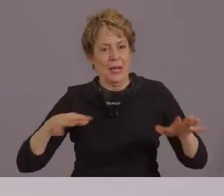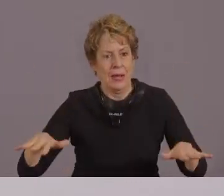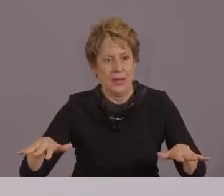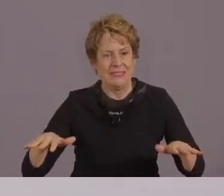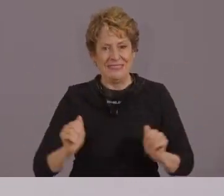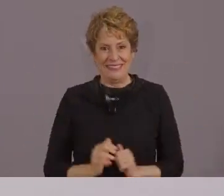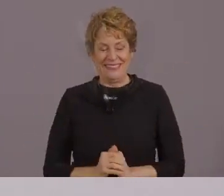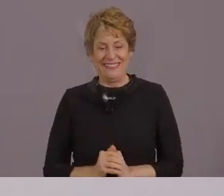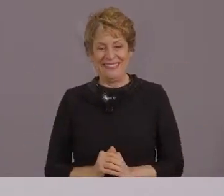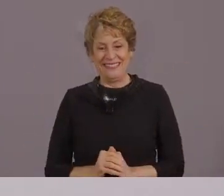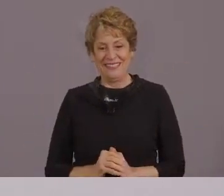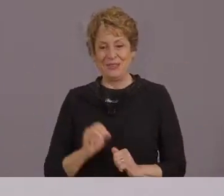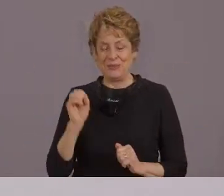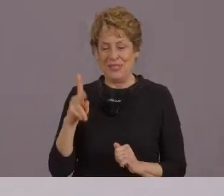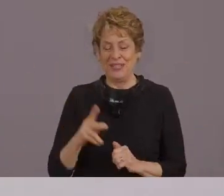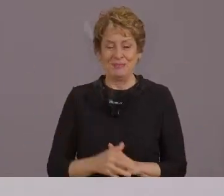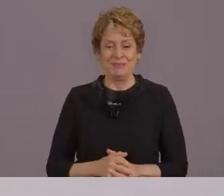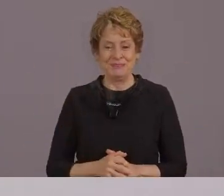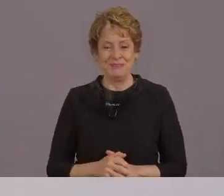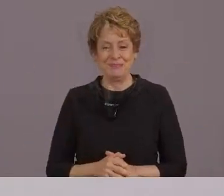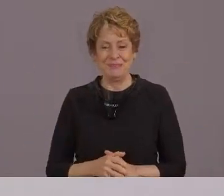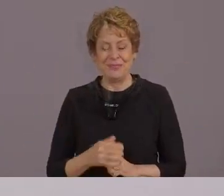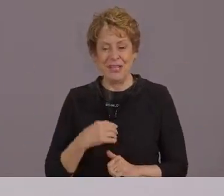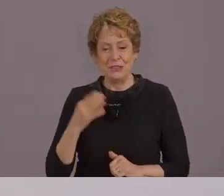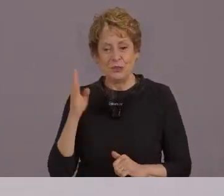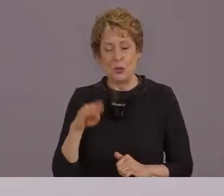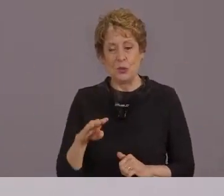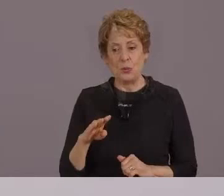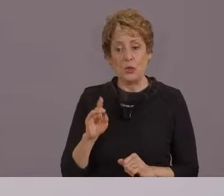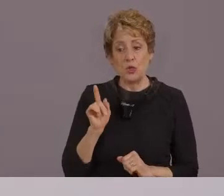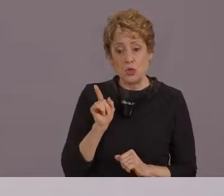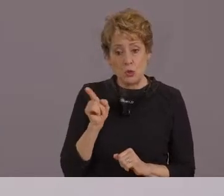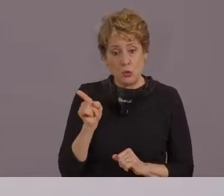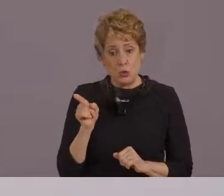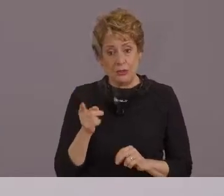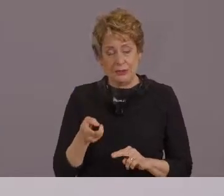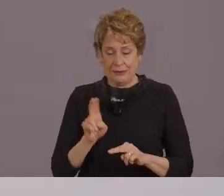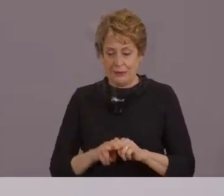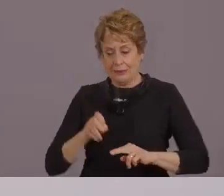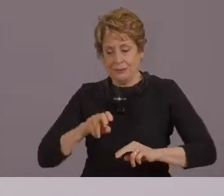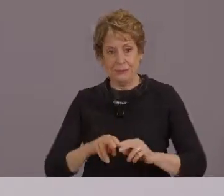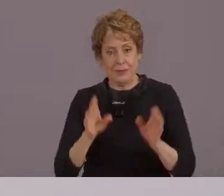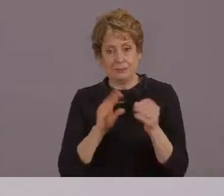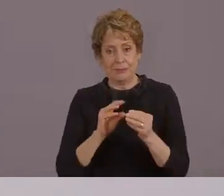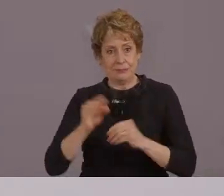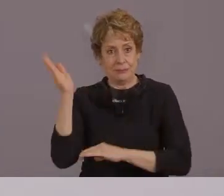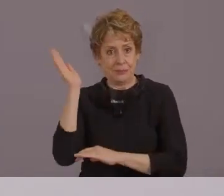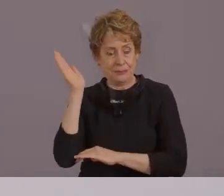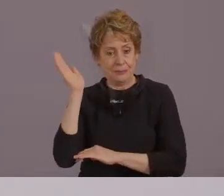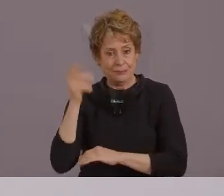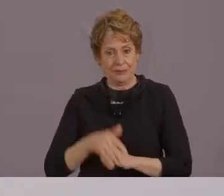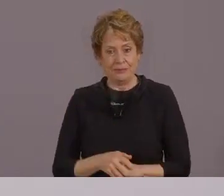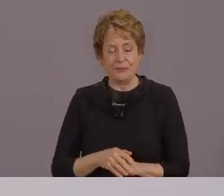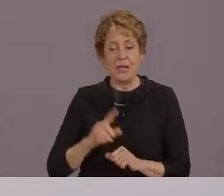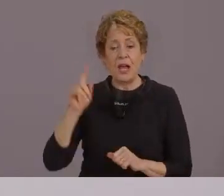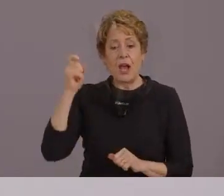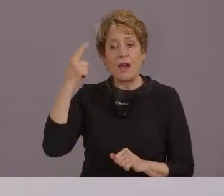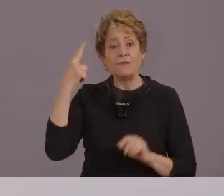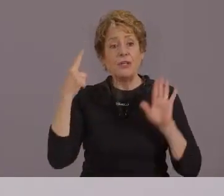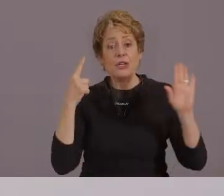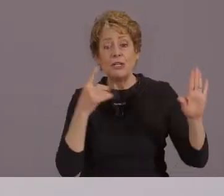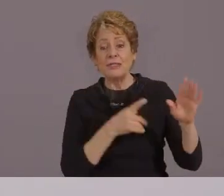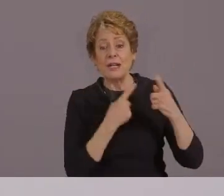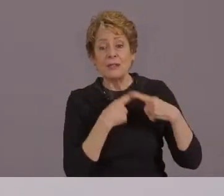look, I know that you are the one sitting here right now. The governor made this announcement on lifting, you know, these